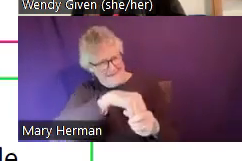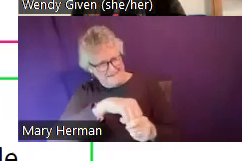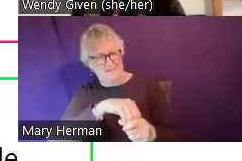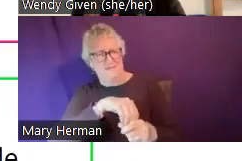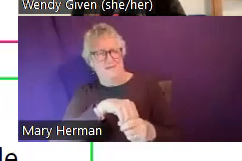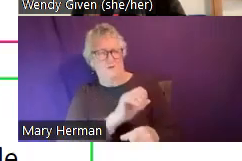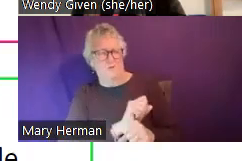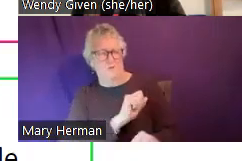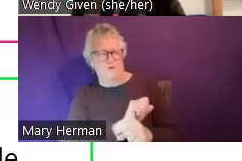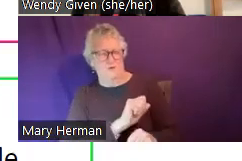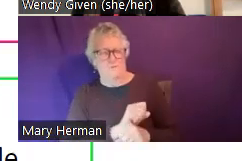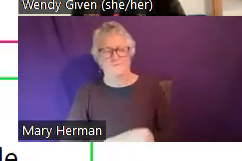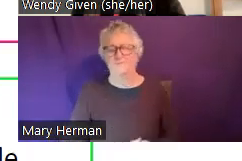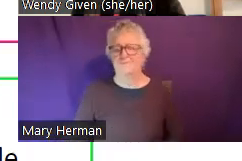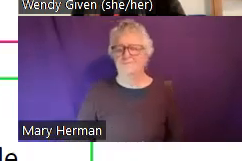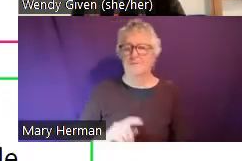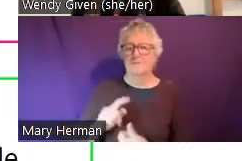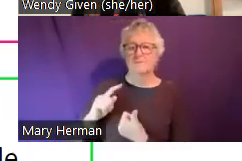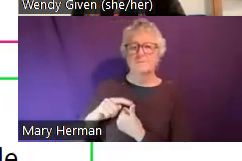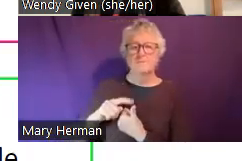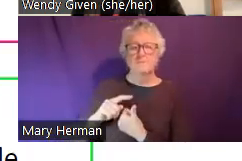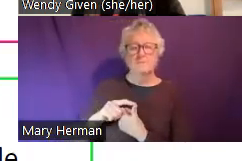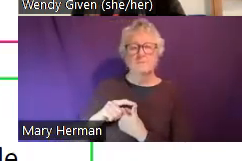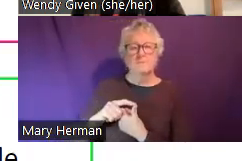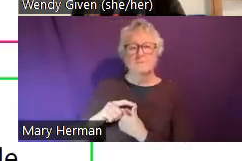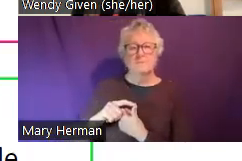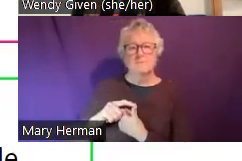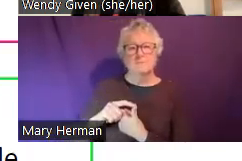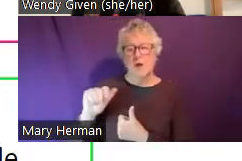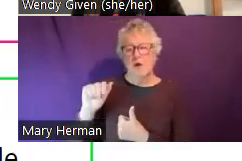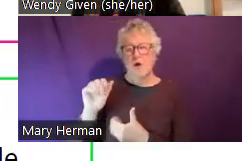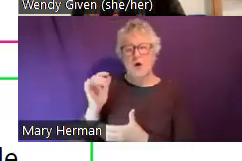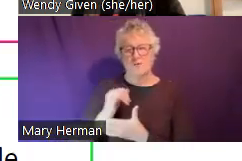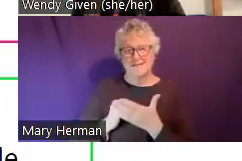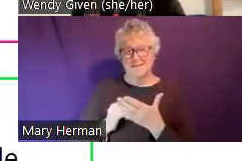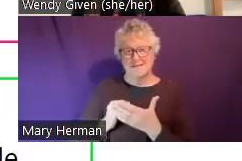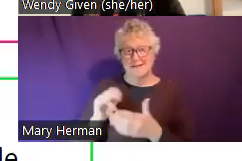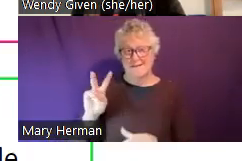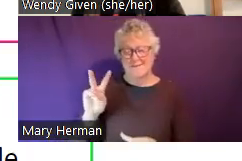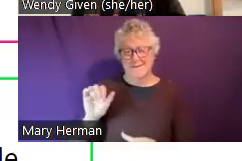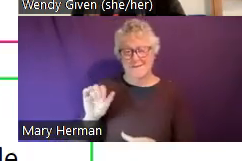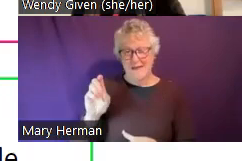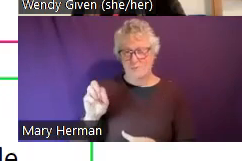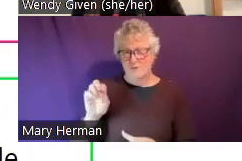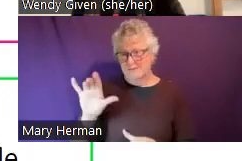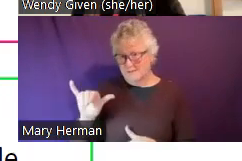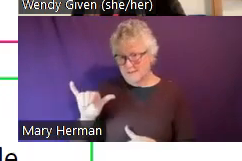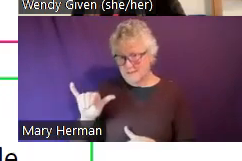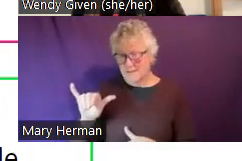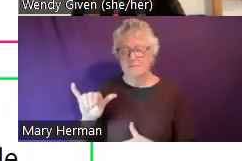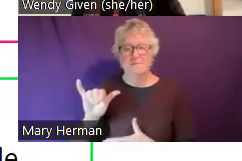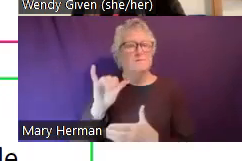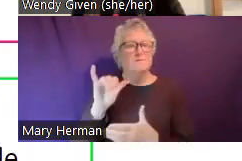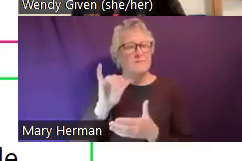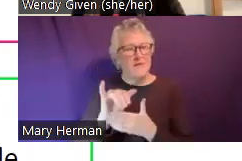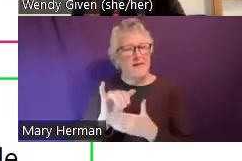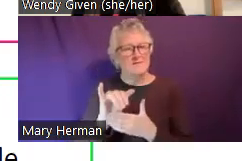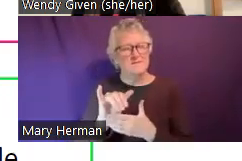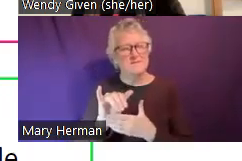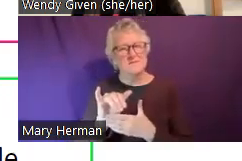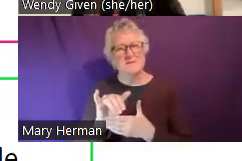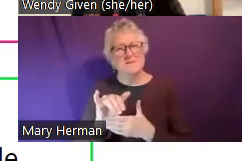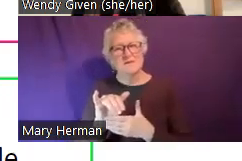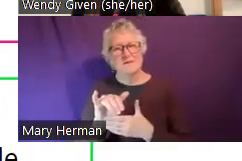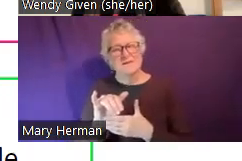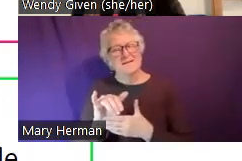artistic vibrancy, this is what we'll be using to look at the images through this lens. This is always a